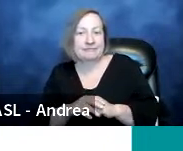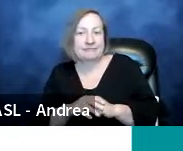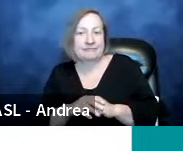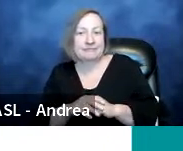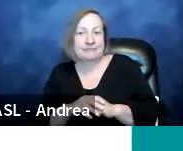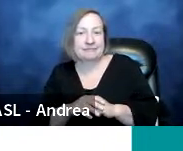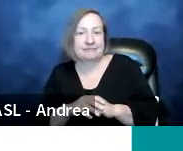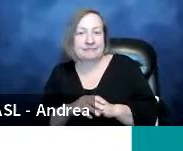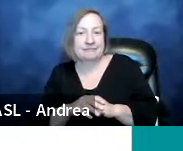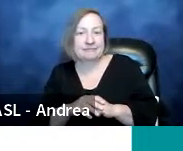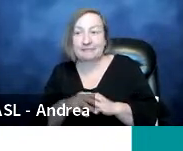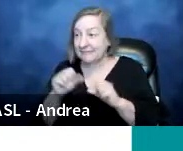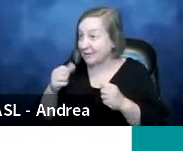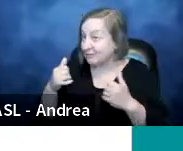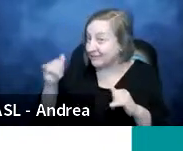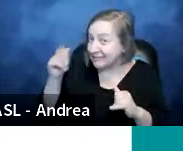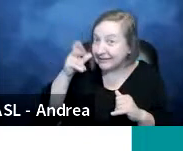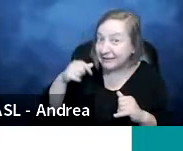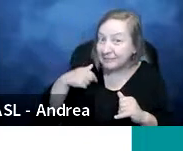Can you still hear me?